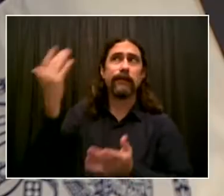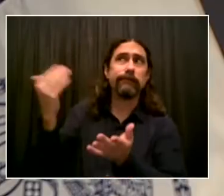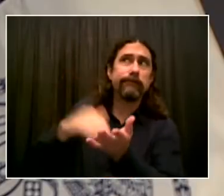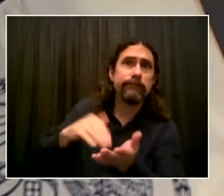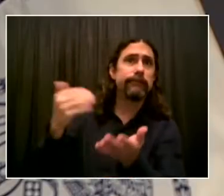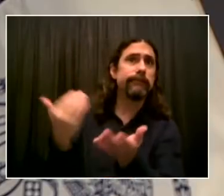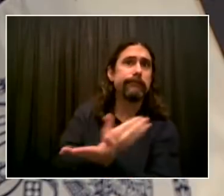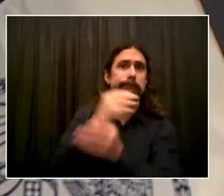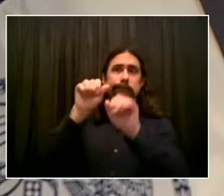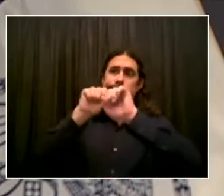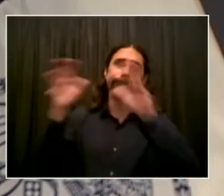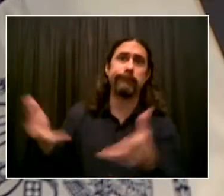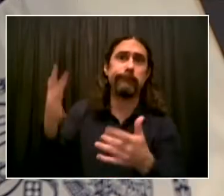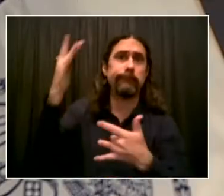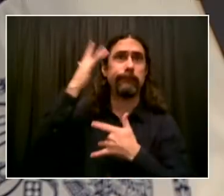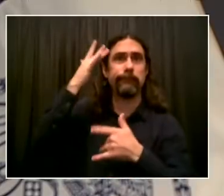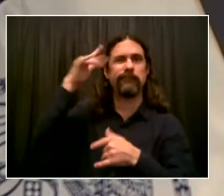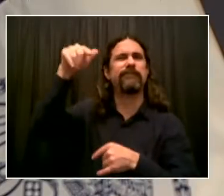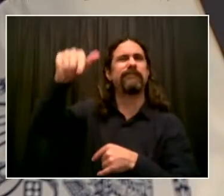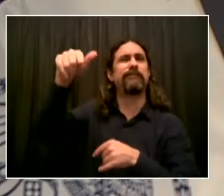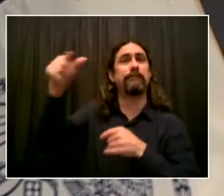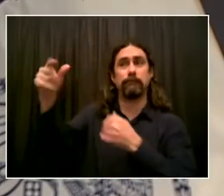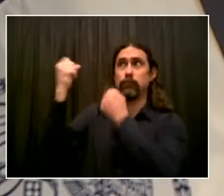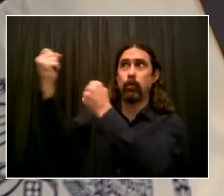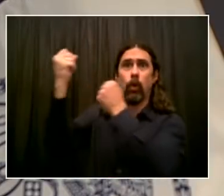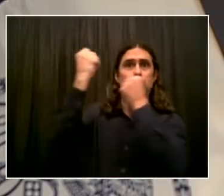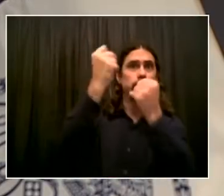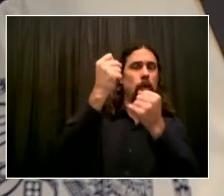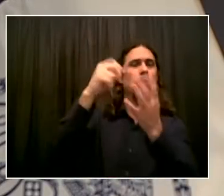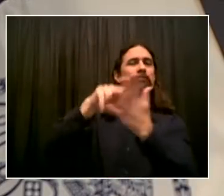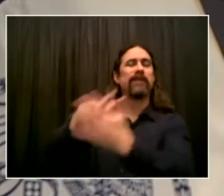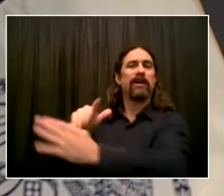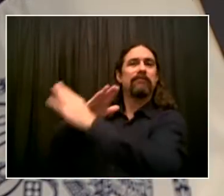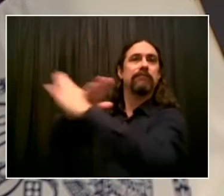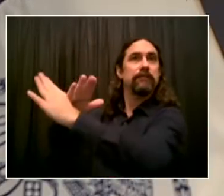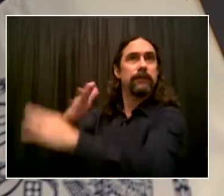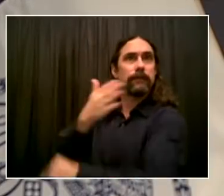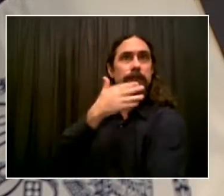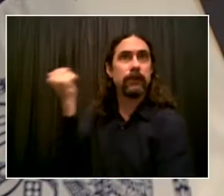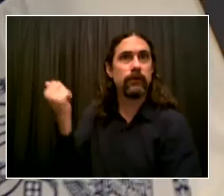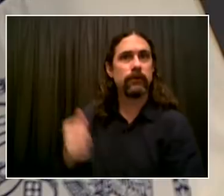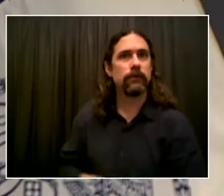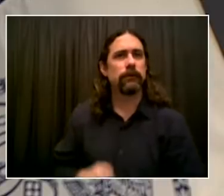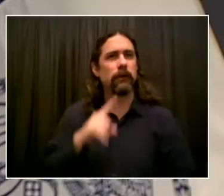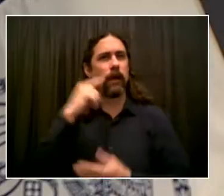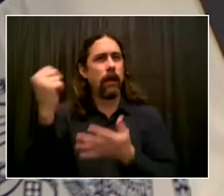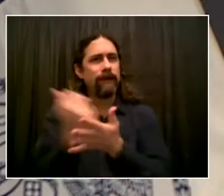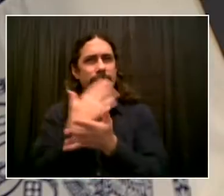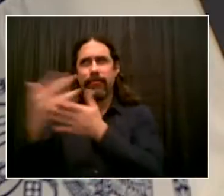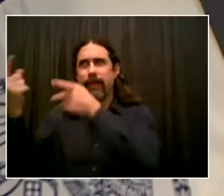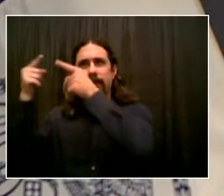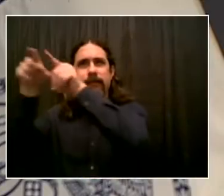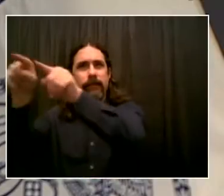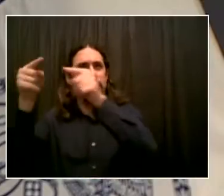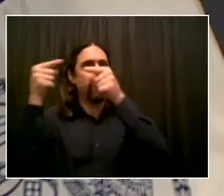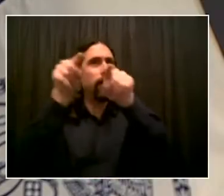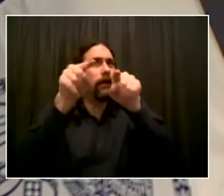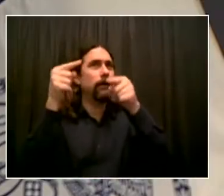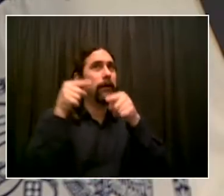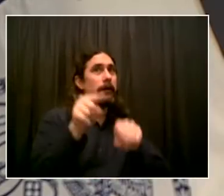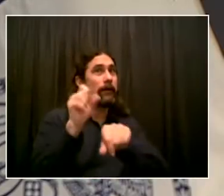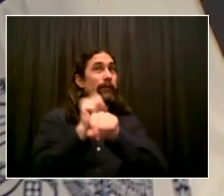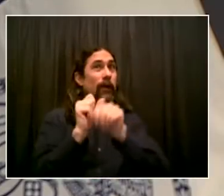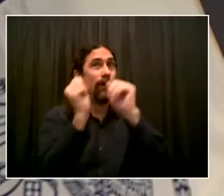frame, I think, very strongly the future of New York City. Well, the action taken by the City Council yesterday related to the New York Blood